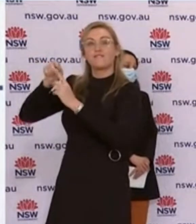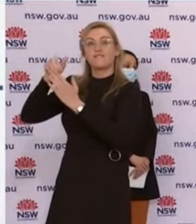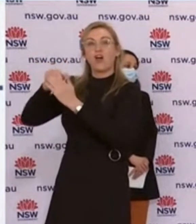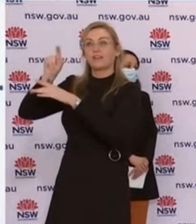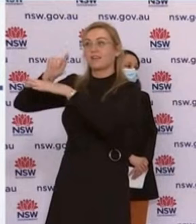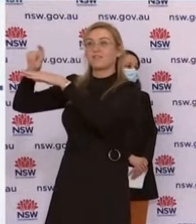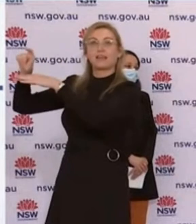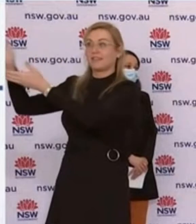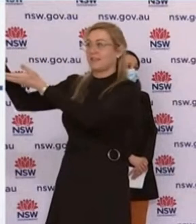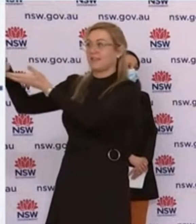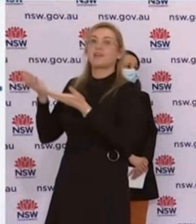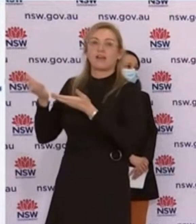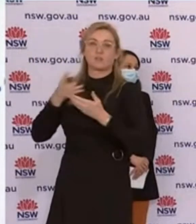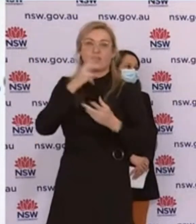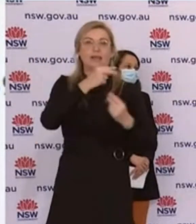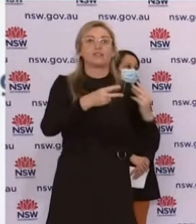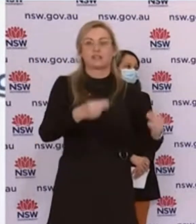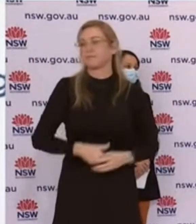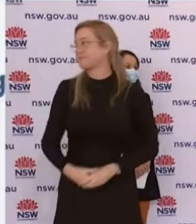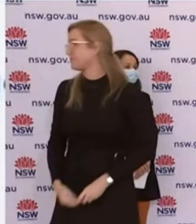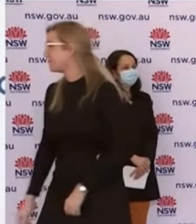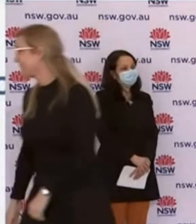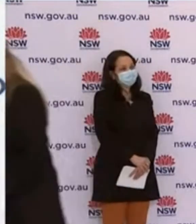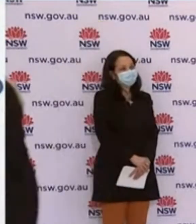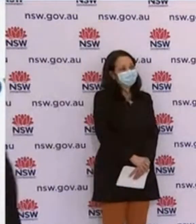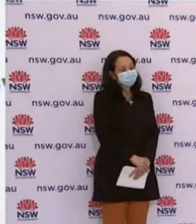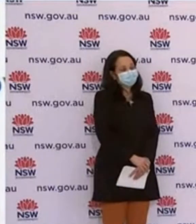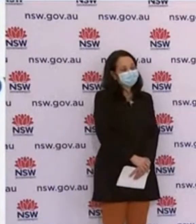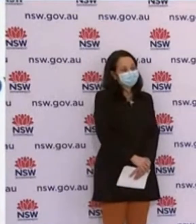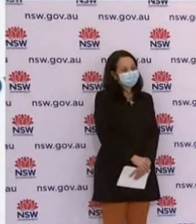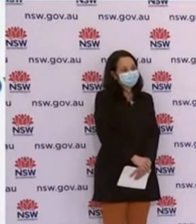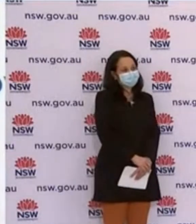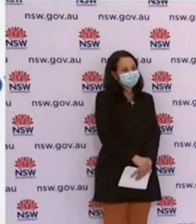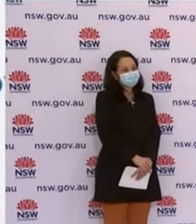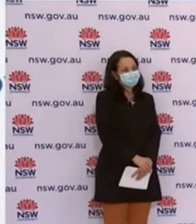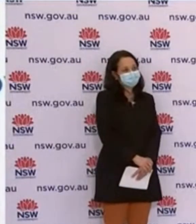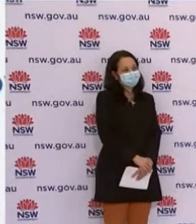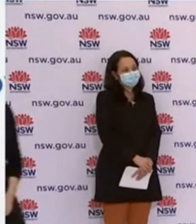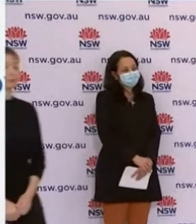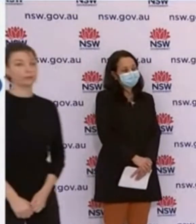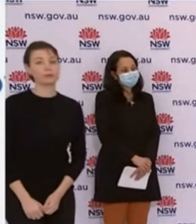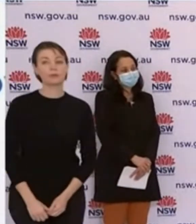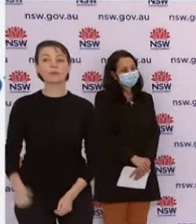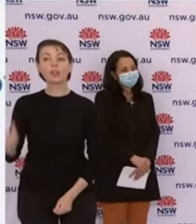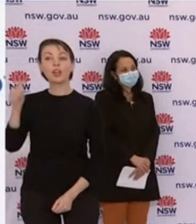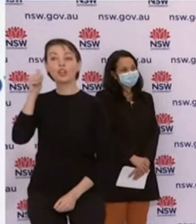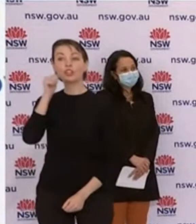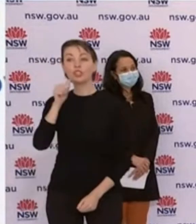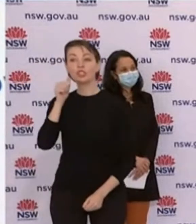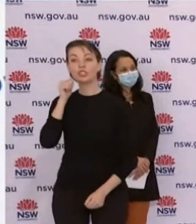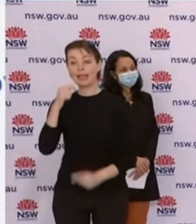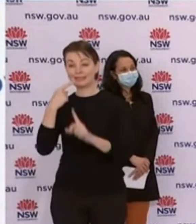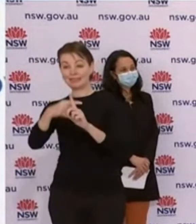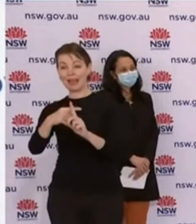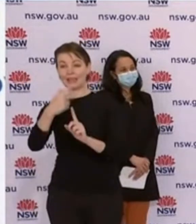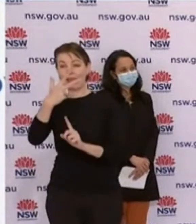our adolescents and young adults. If you hit the 80% target earlier than expected and given the pace that's possible, could you